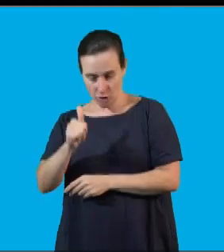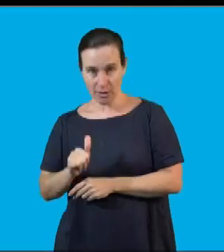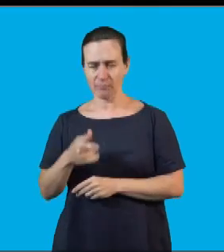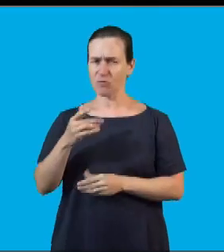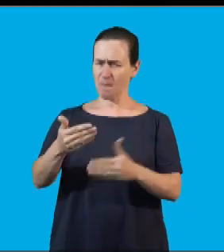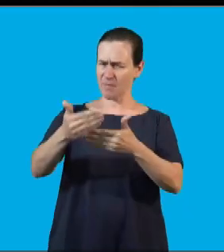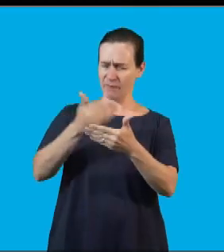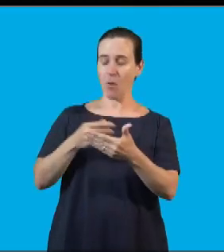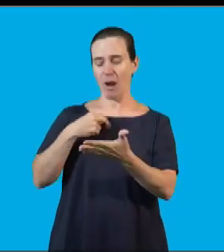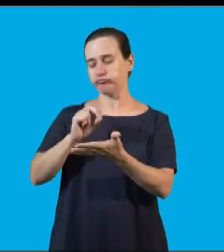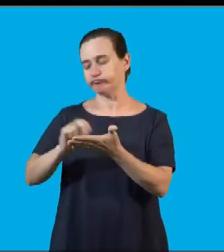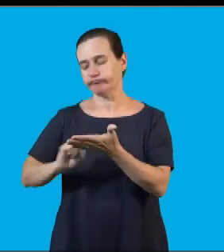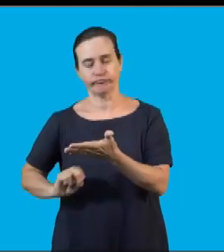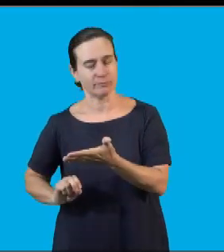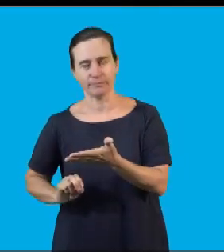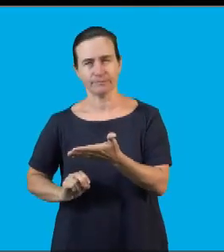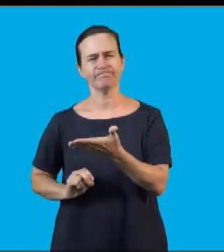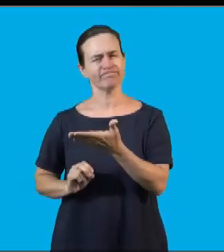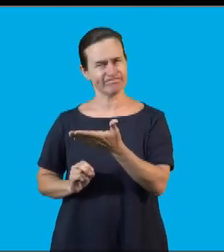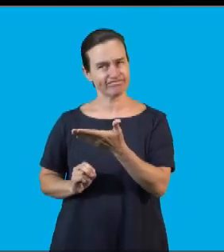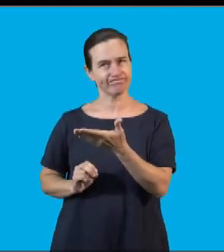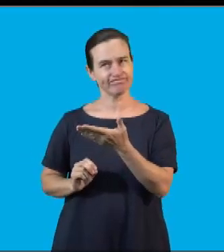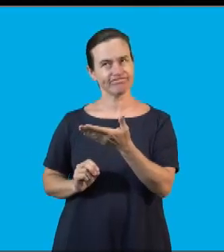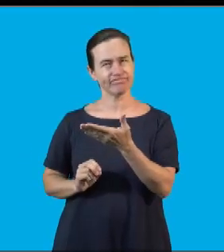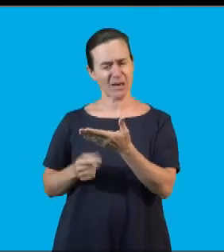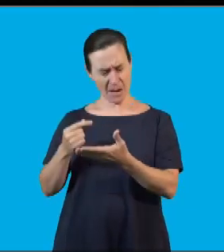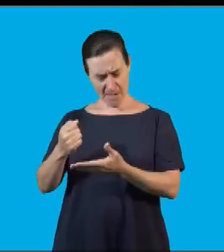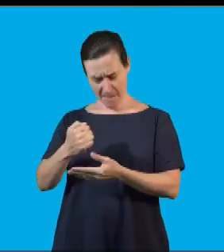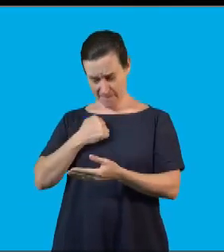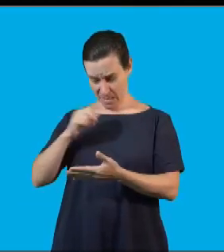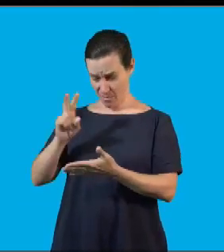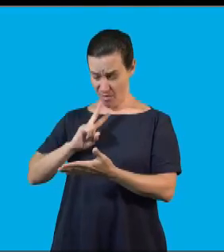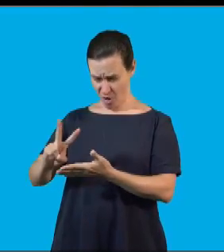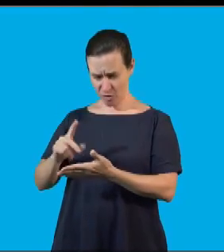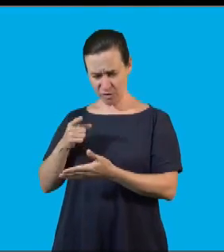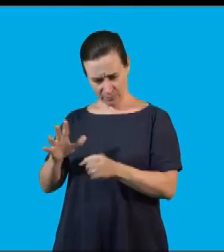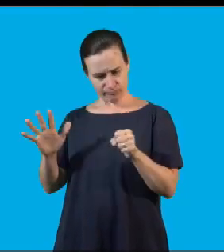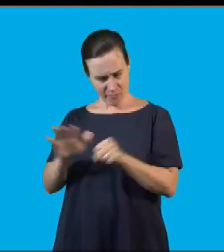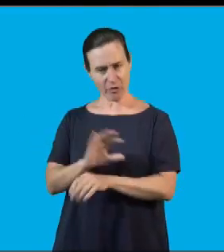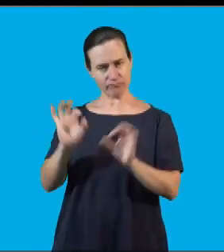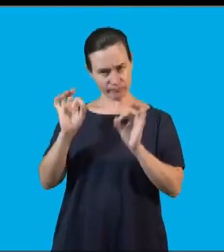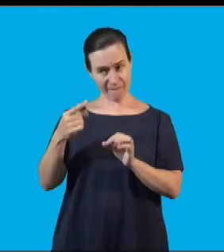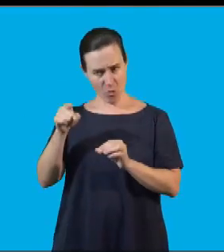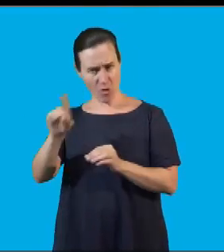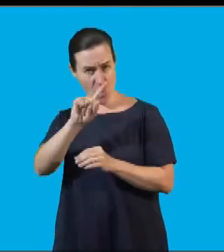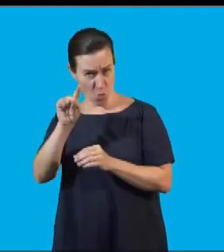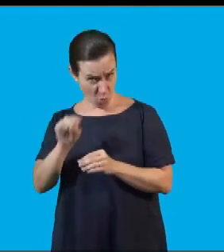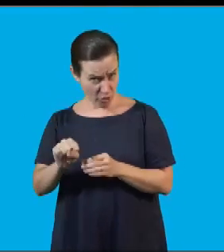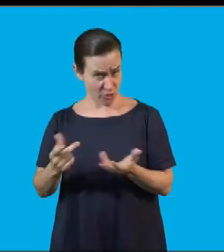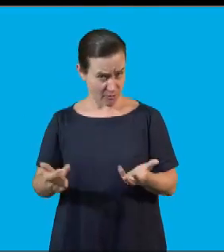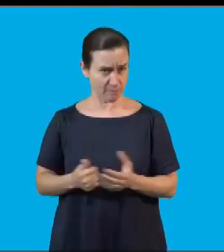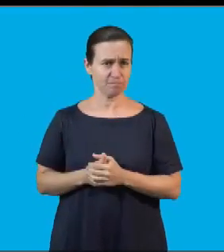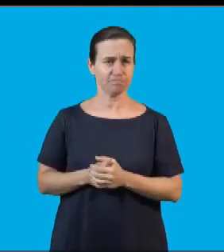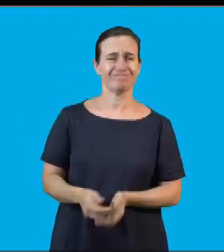Before writing down your answer, ask yourself if your answer fully addresses the question. That's so